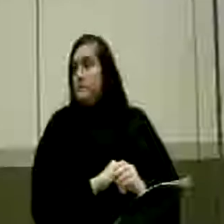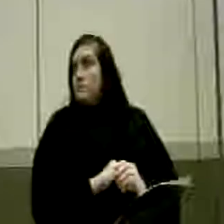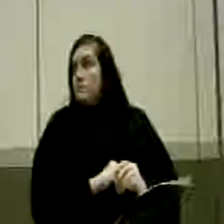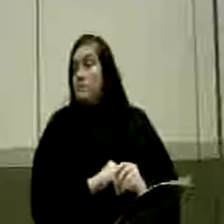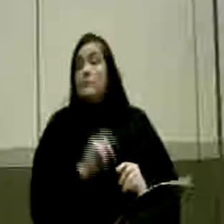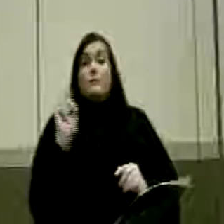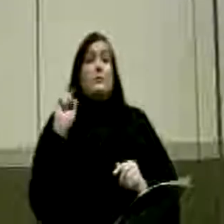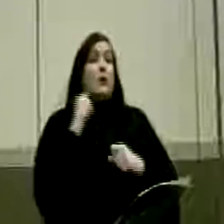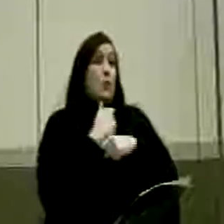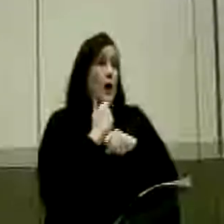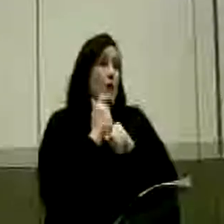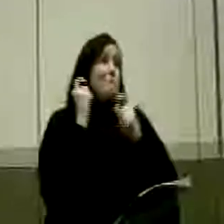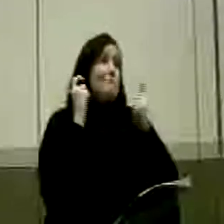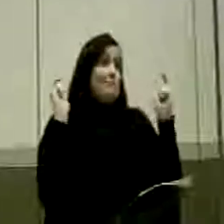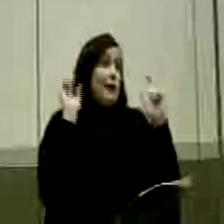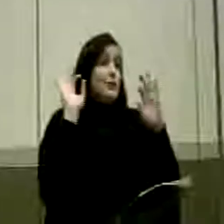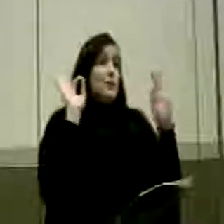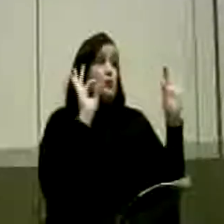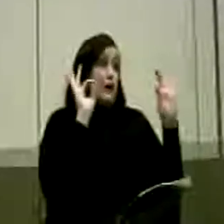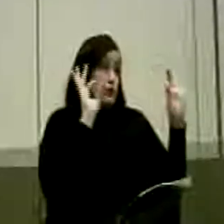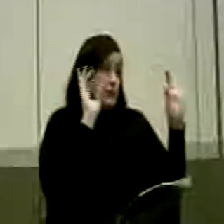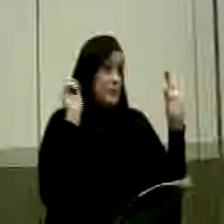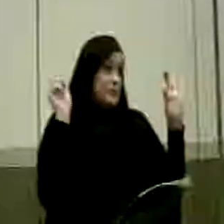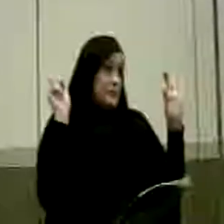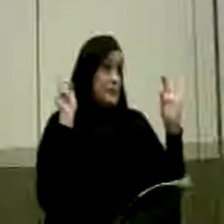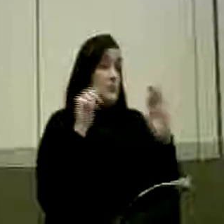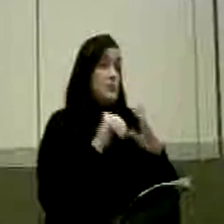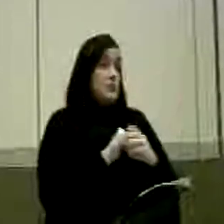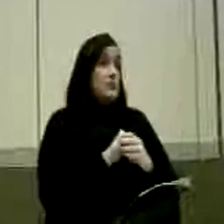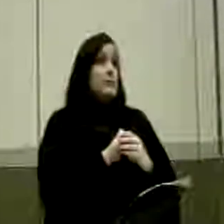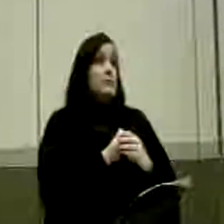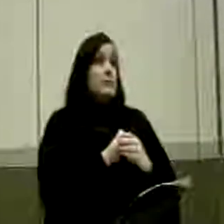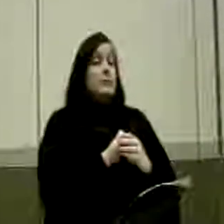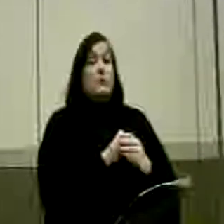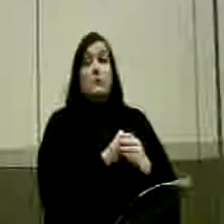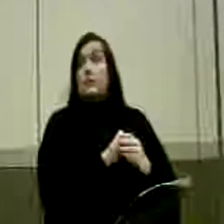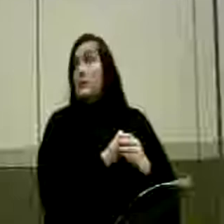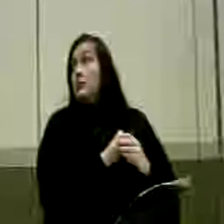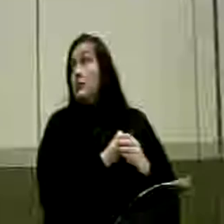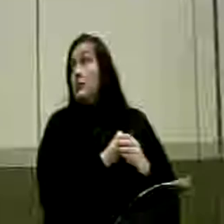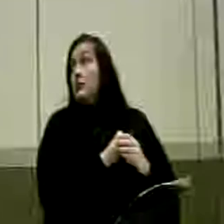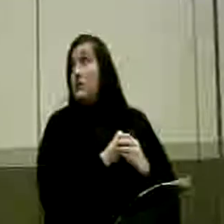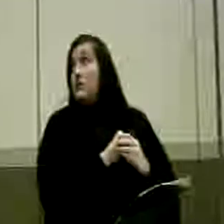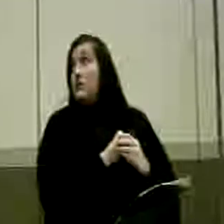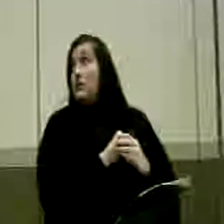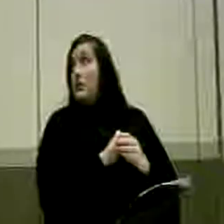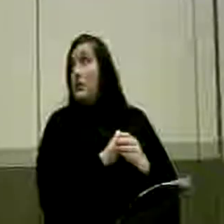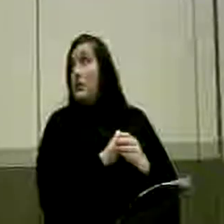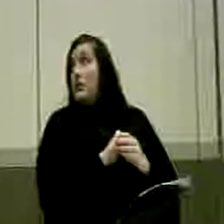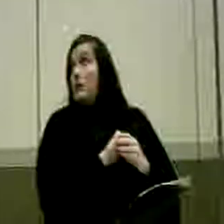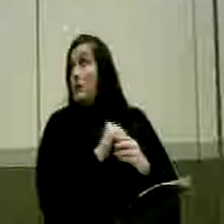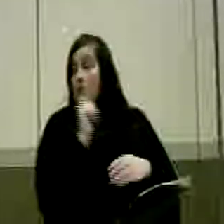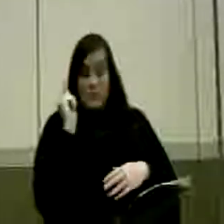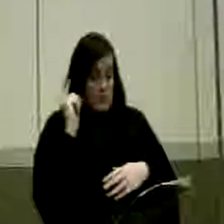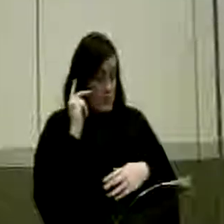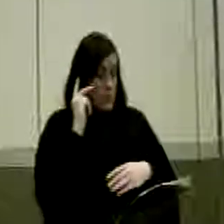greater distraction, and when the timing and location of things in the periphery is not known.